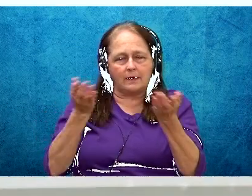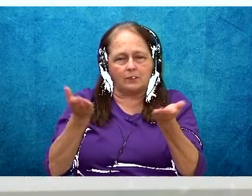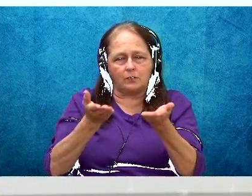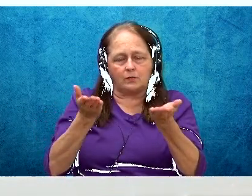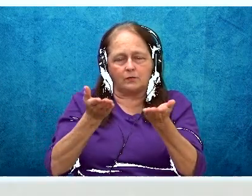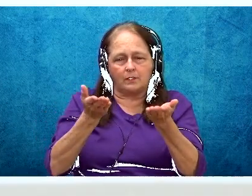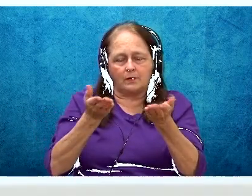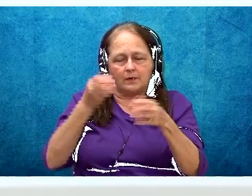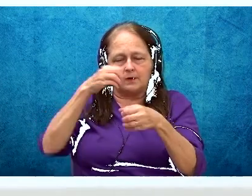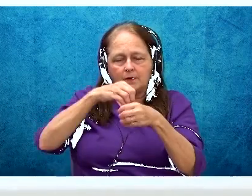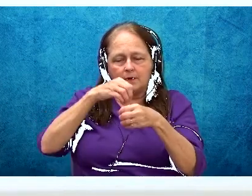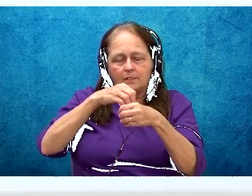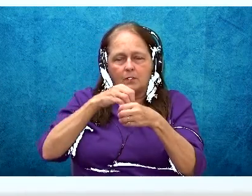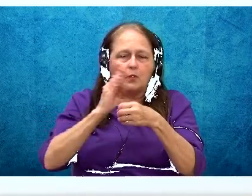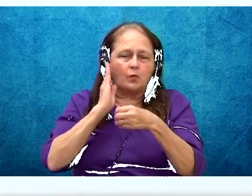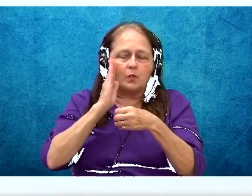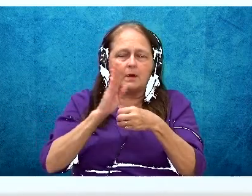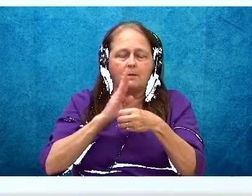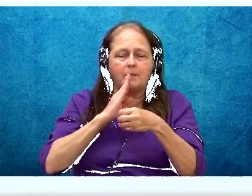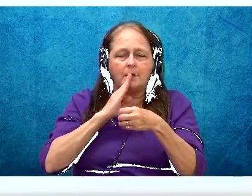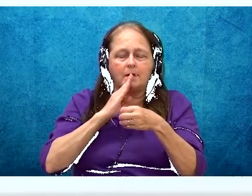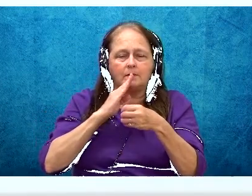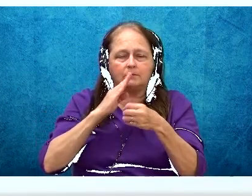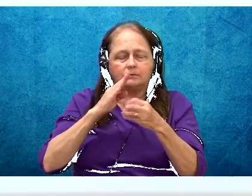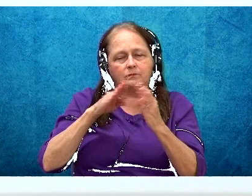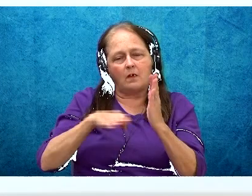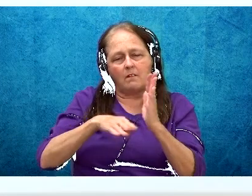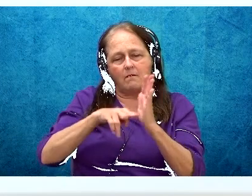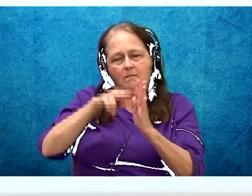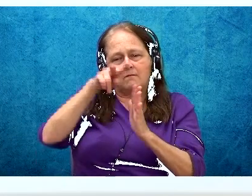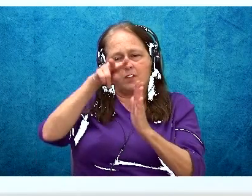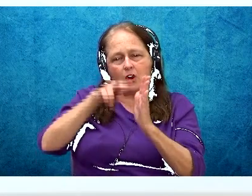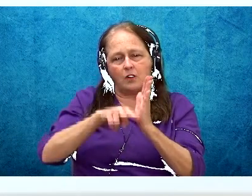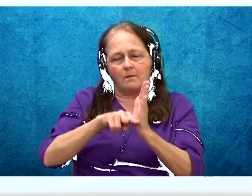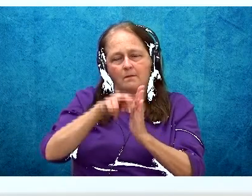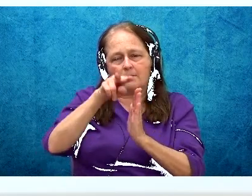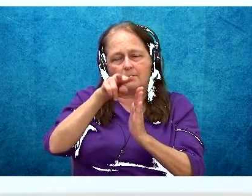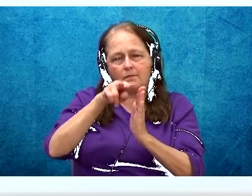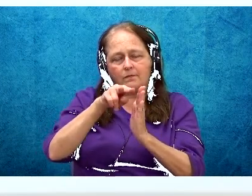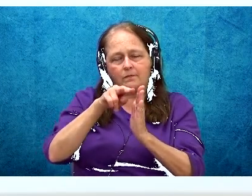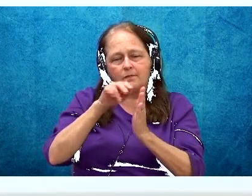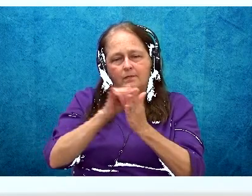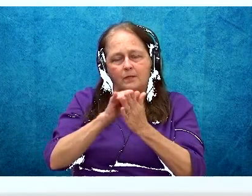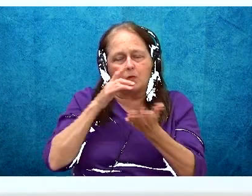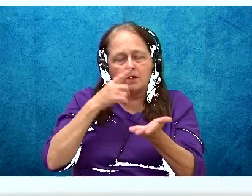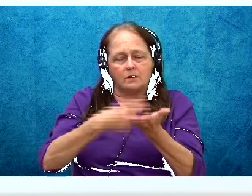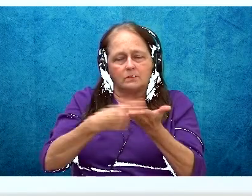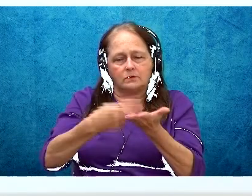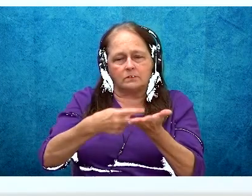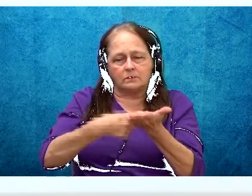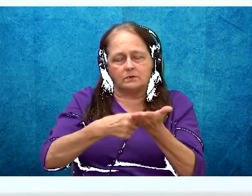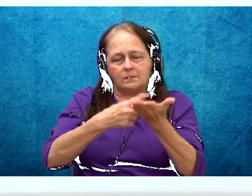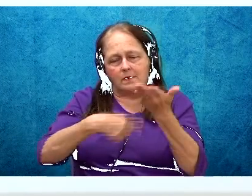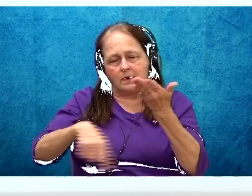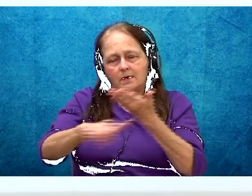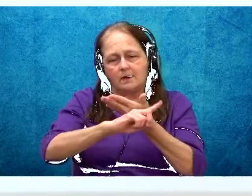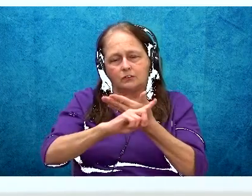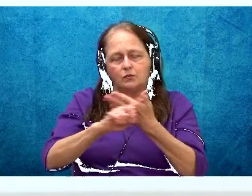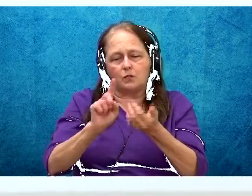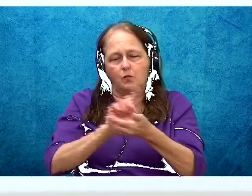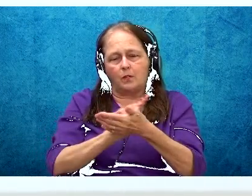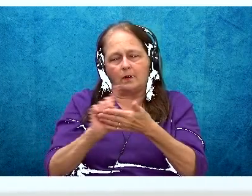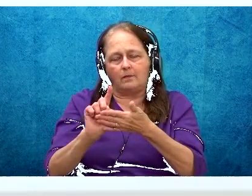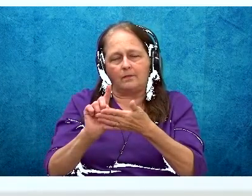The inside would be the volume, how much something can hold, and we're going to discuss that in detail next week for our